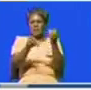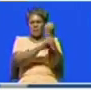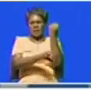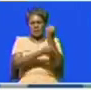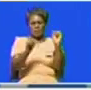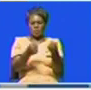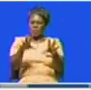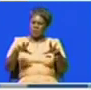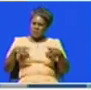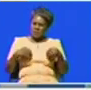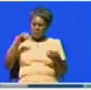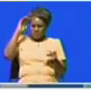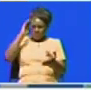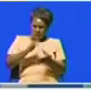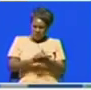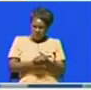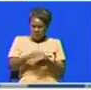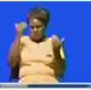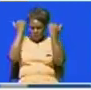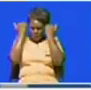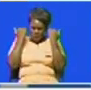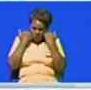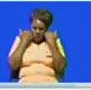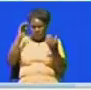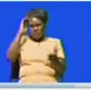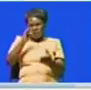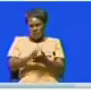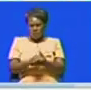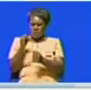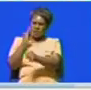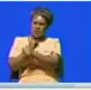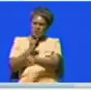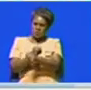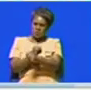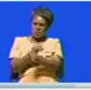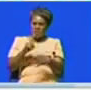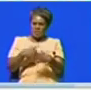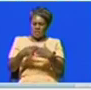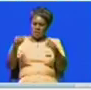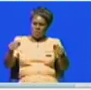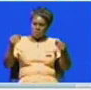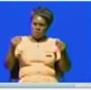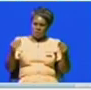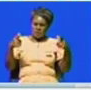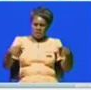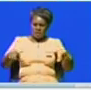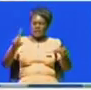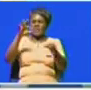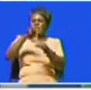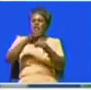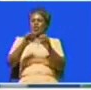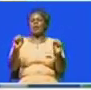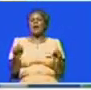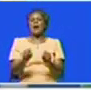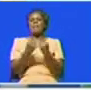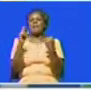have that. If they believe in the courts, they believe in institutions, then they should wait and let the elections be as